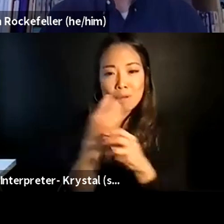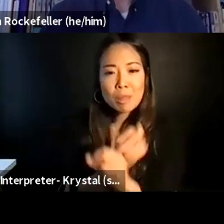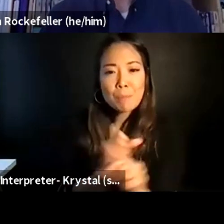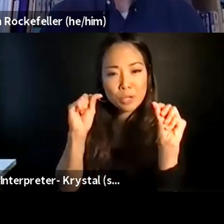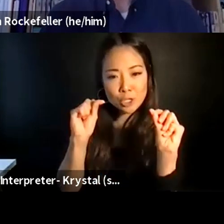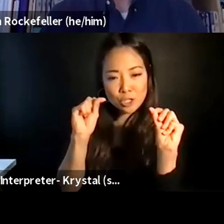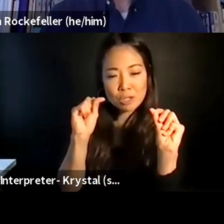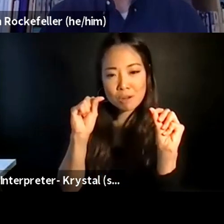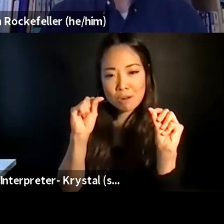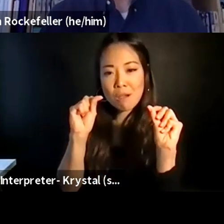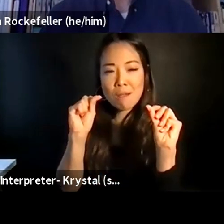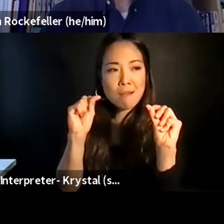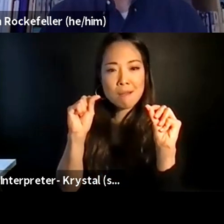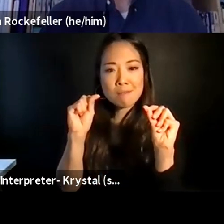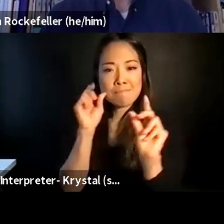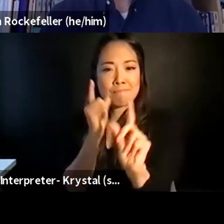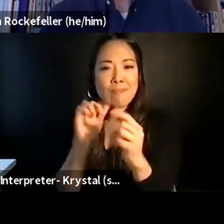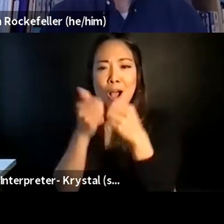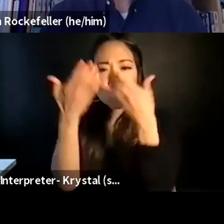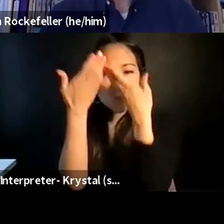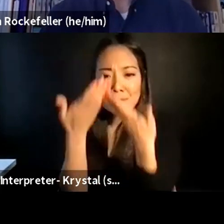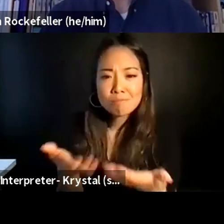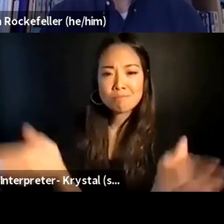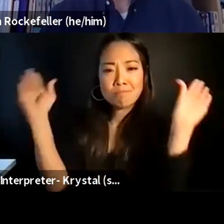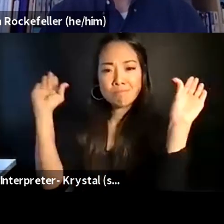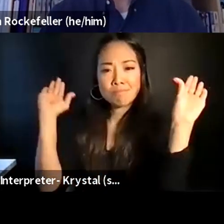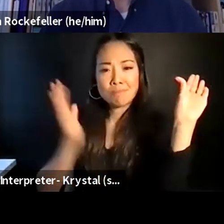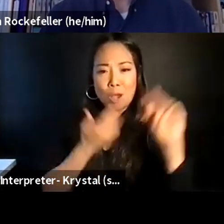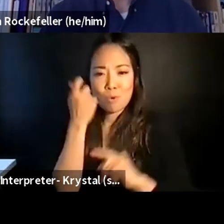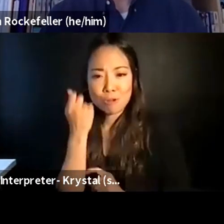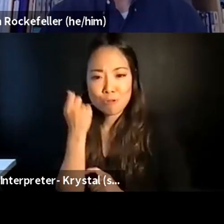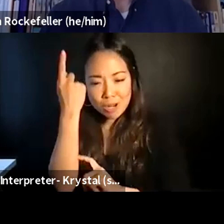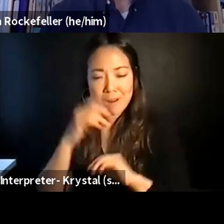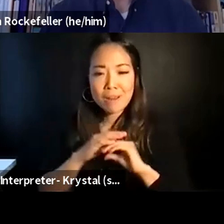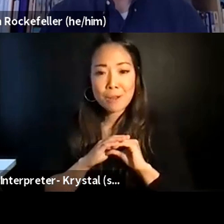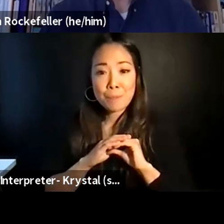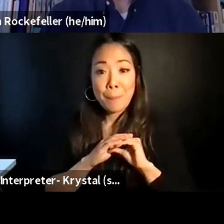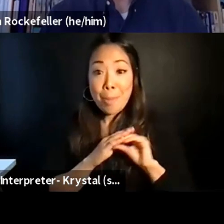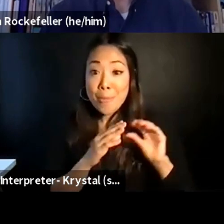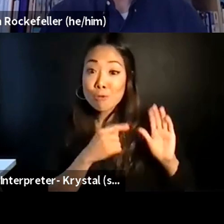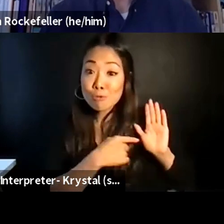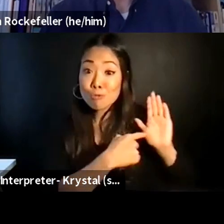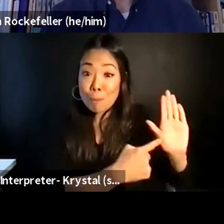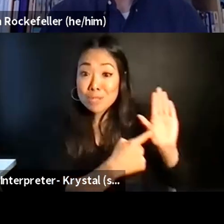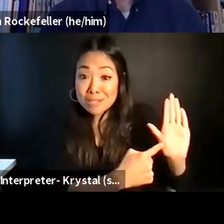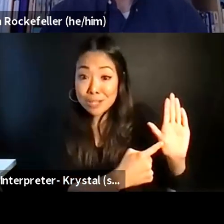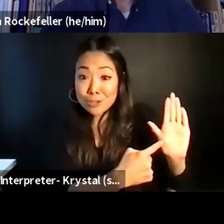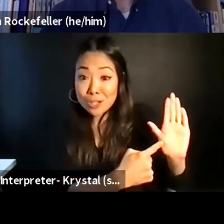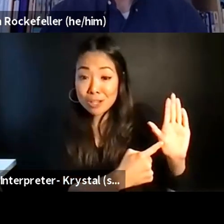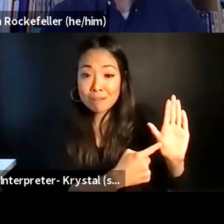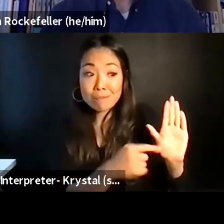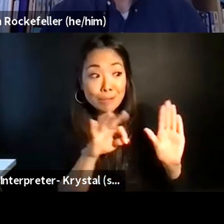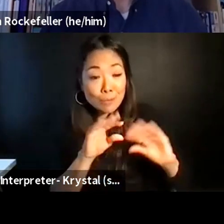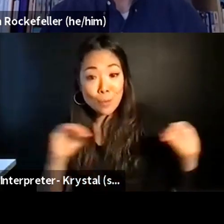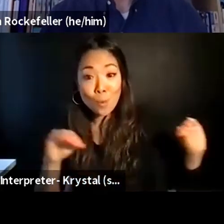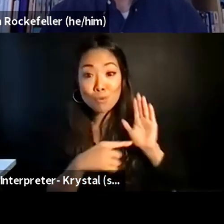our understanding. I was using some of those social examples earlier of representation, because without that representation, children and youth in our